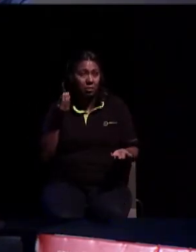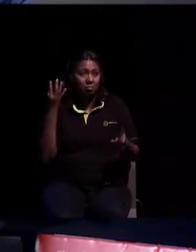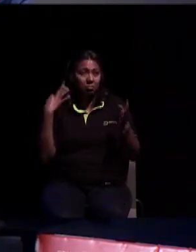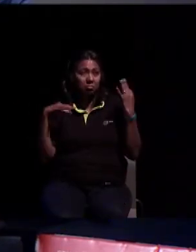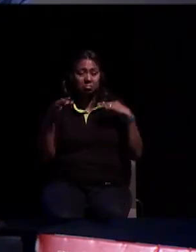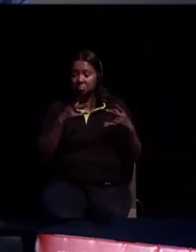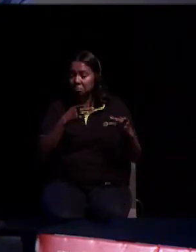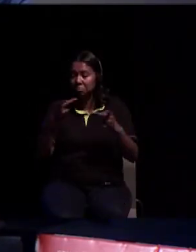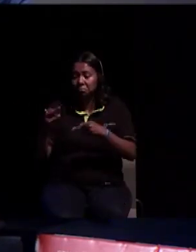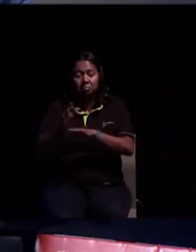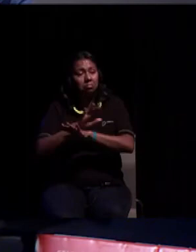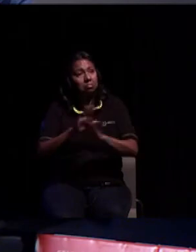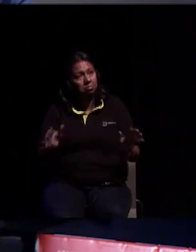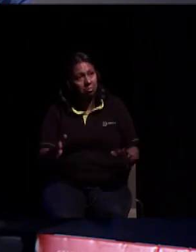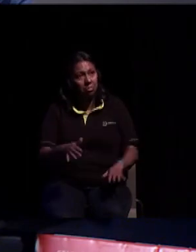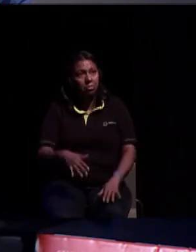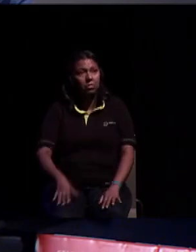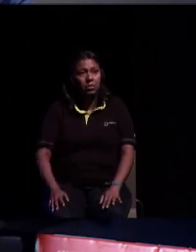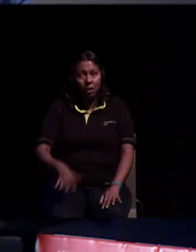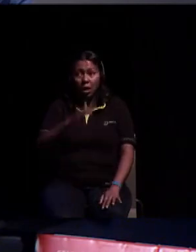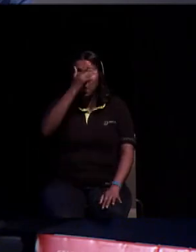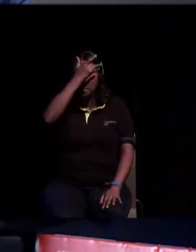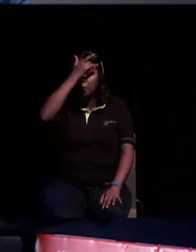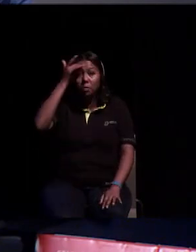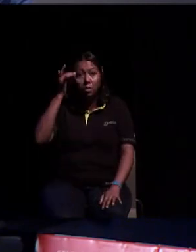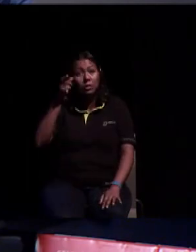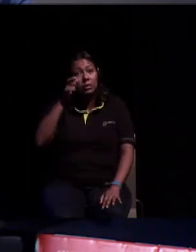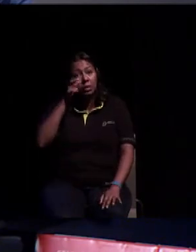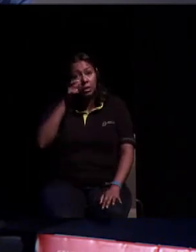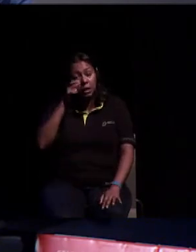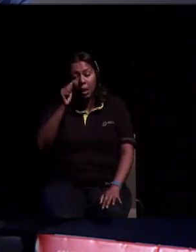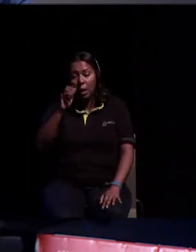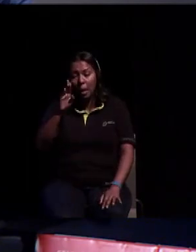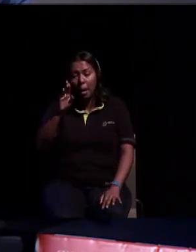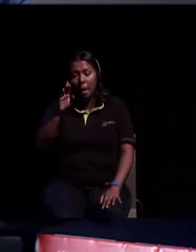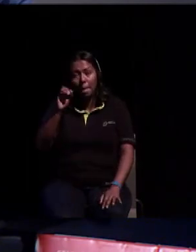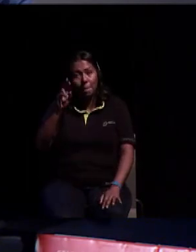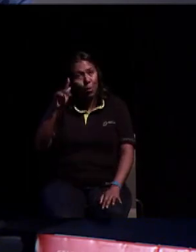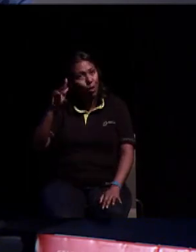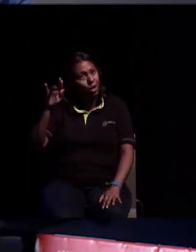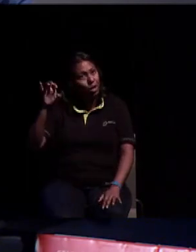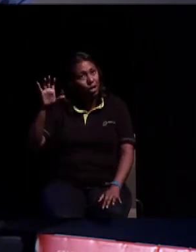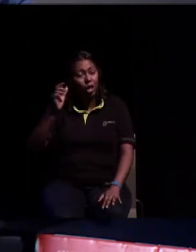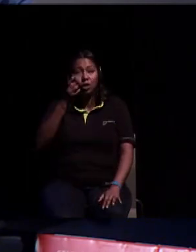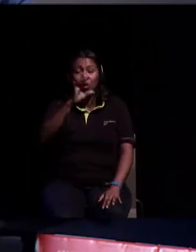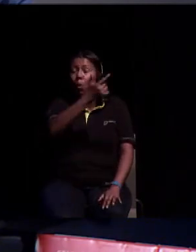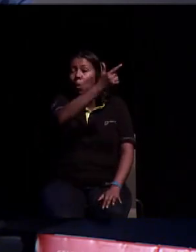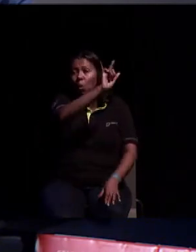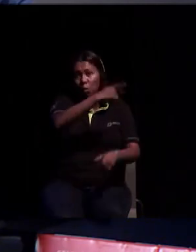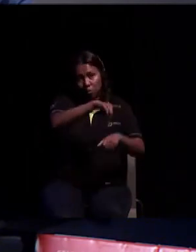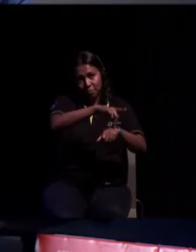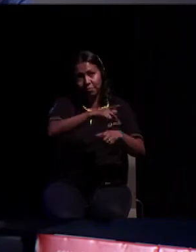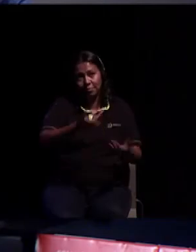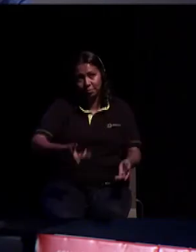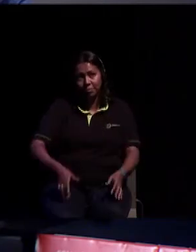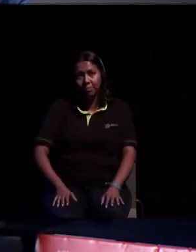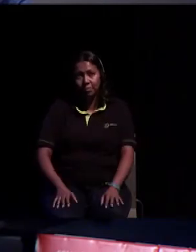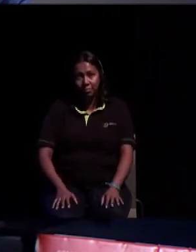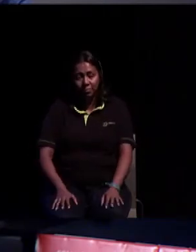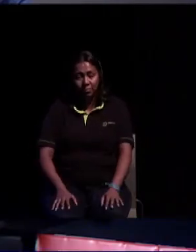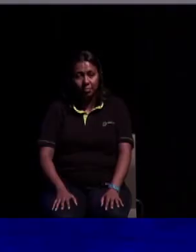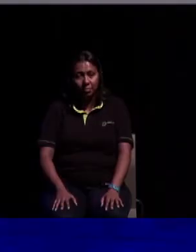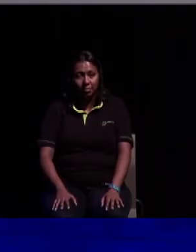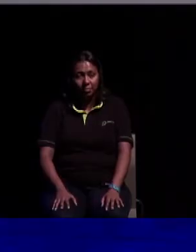Aboriginal experiences are the international markets, and that's the basis of many Aboriginal enterprises